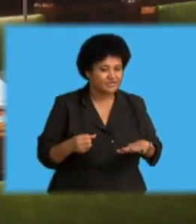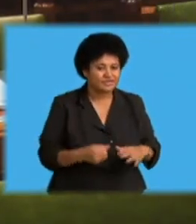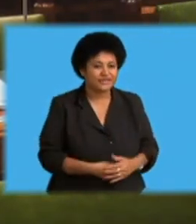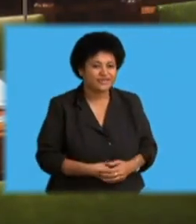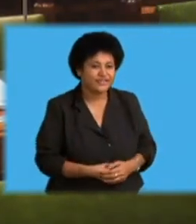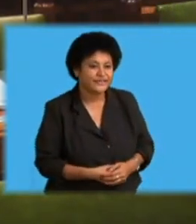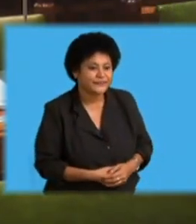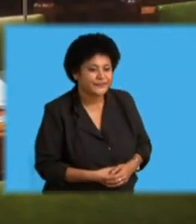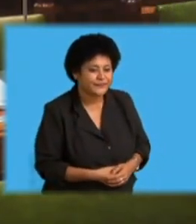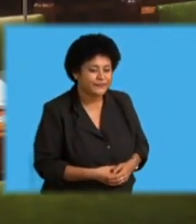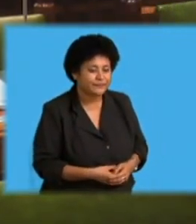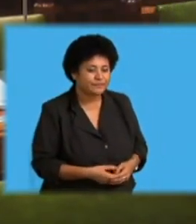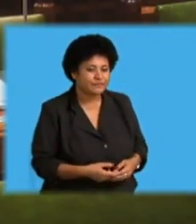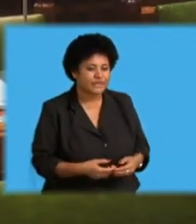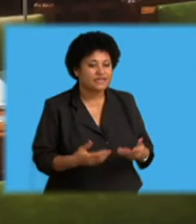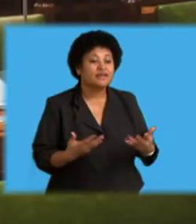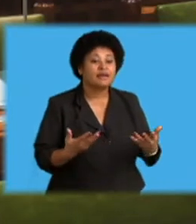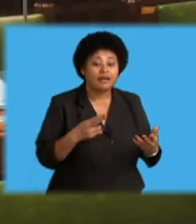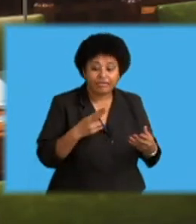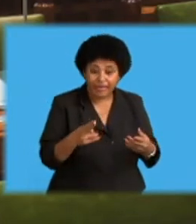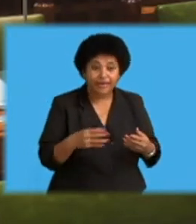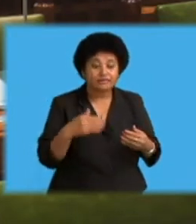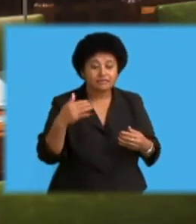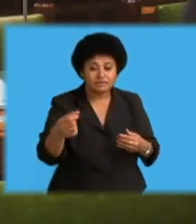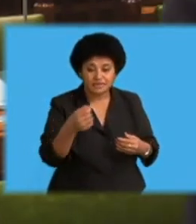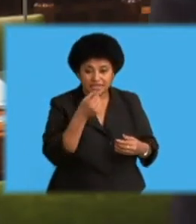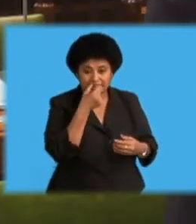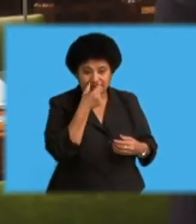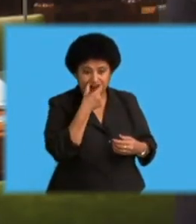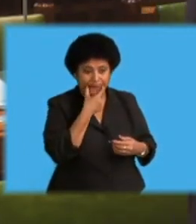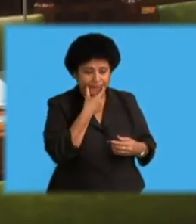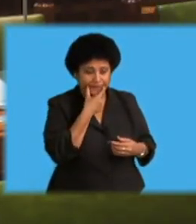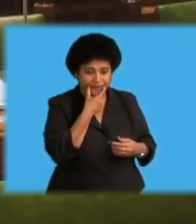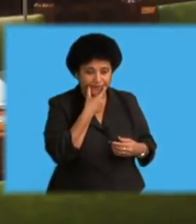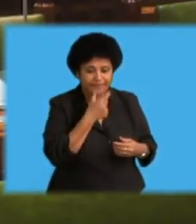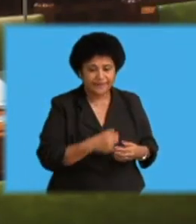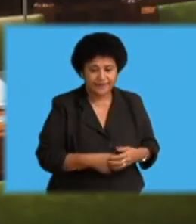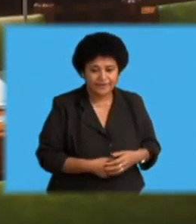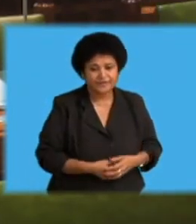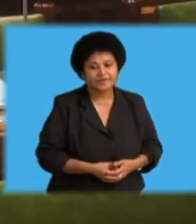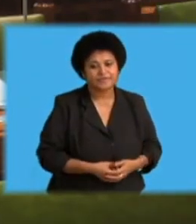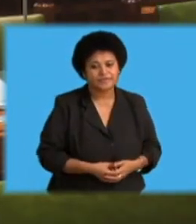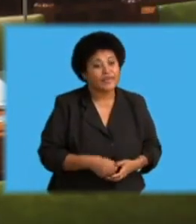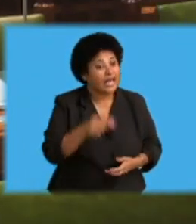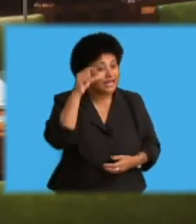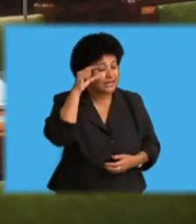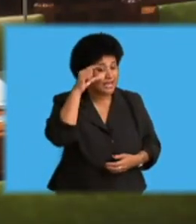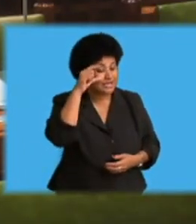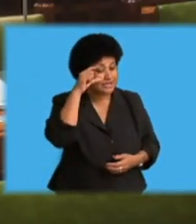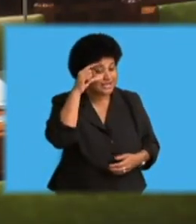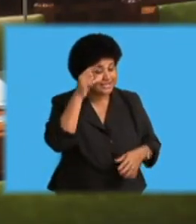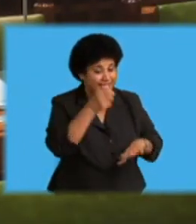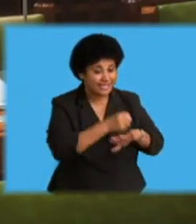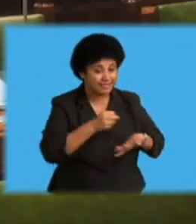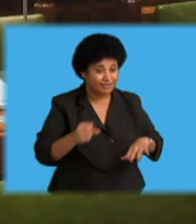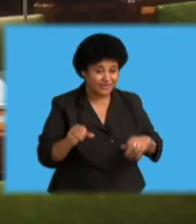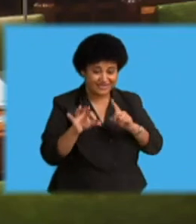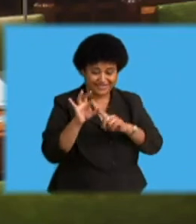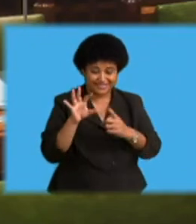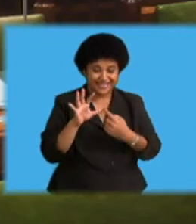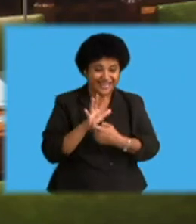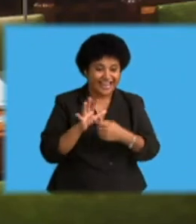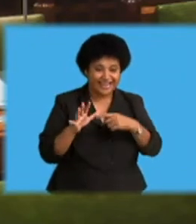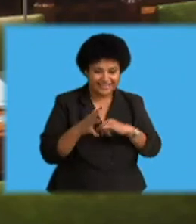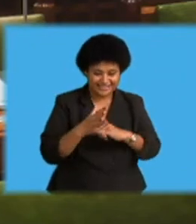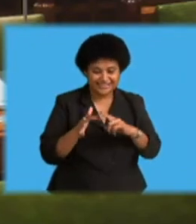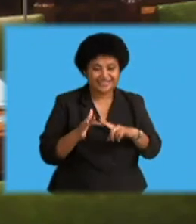then, when they left and the Garase government came in, they had to pay, they also, Garase government, paid the interest payments and the